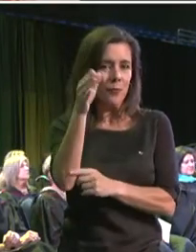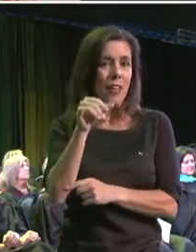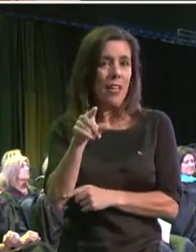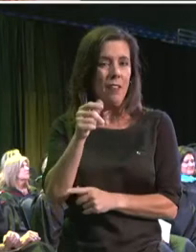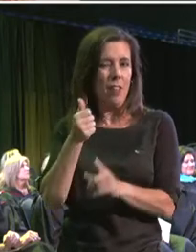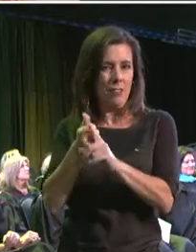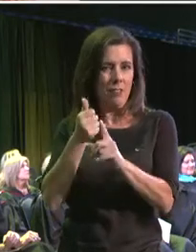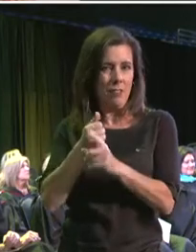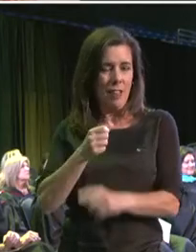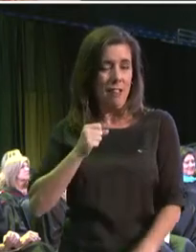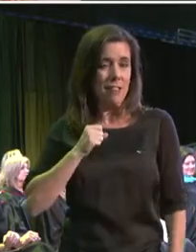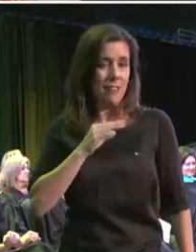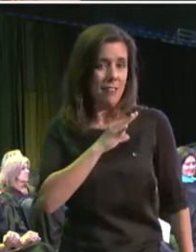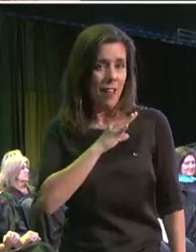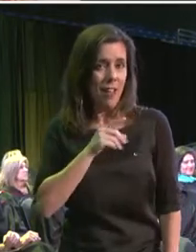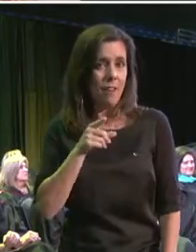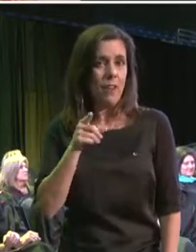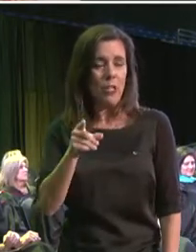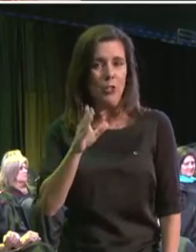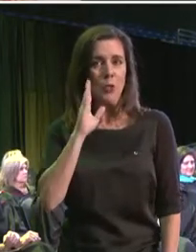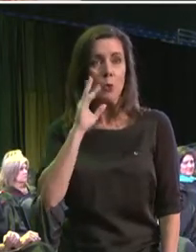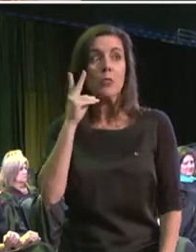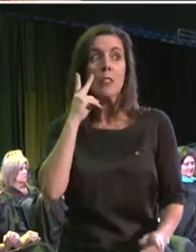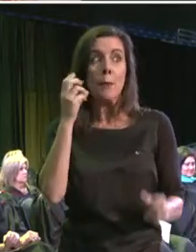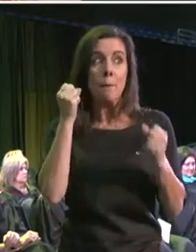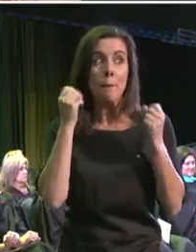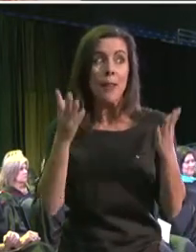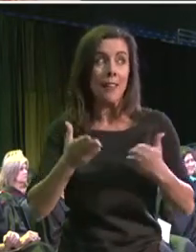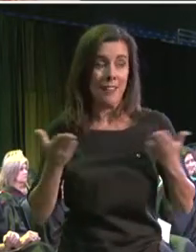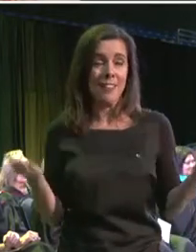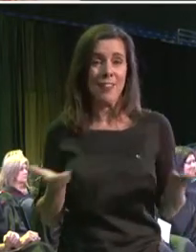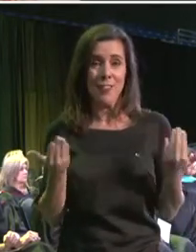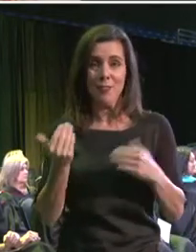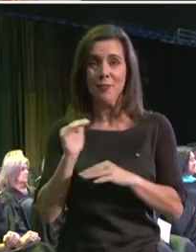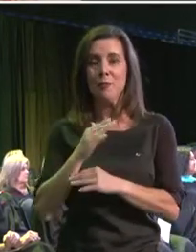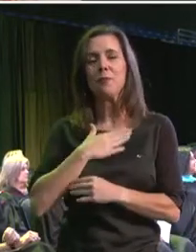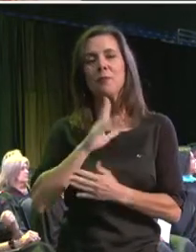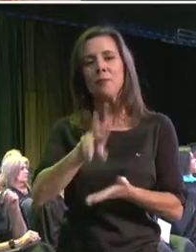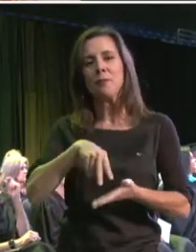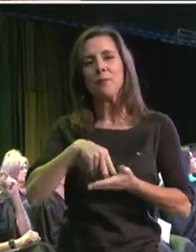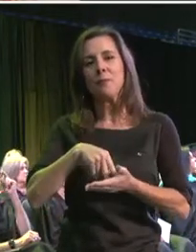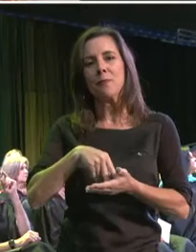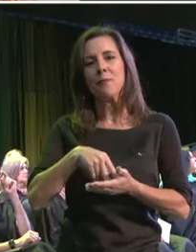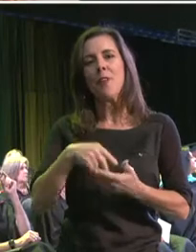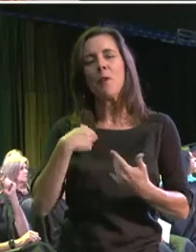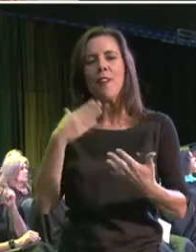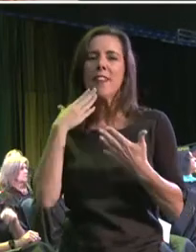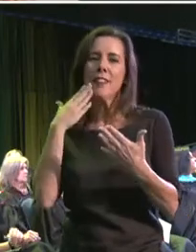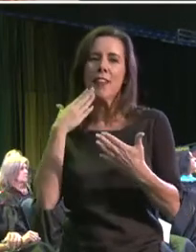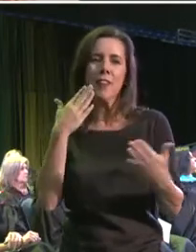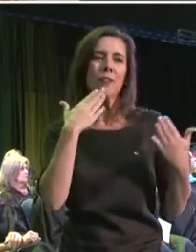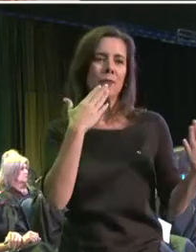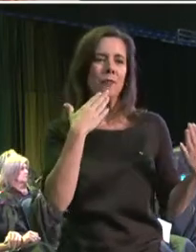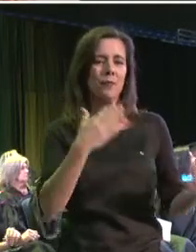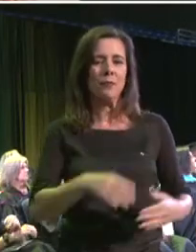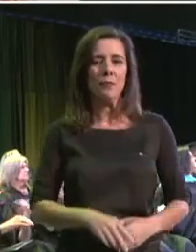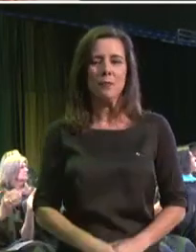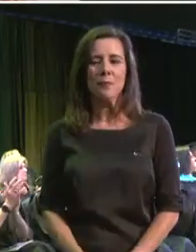you are a Cypress Falls staff member, and you will see many here tonight, please stand and let us help you. Thank you publicly.